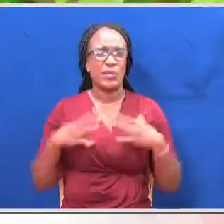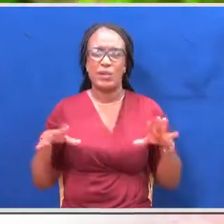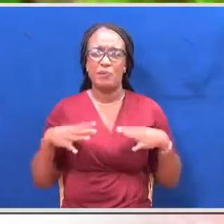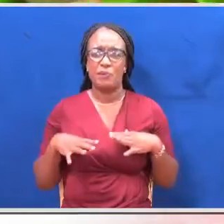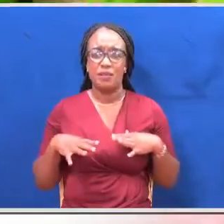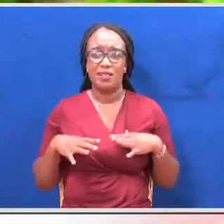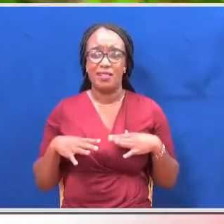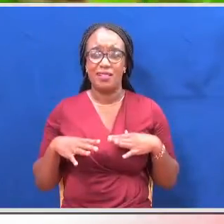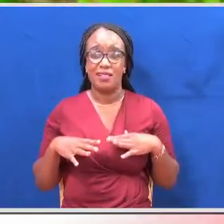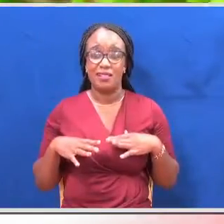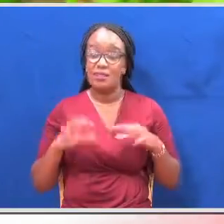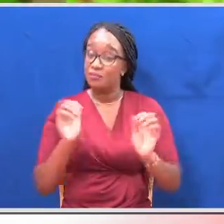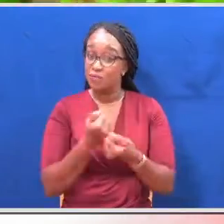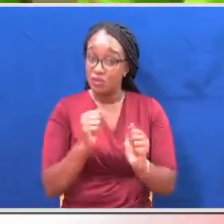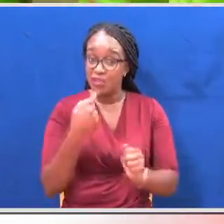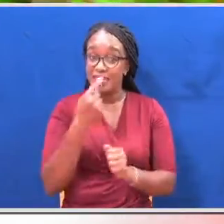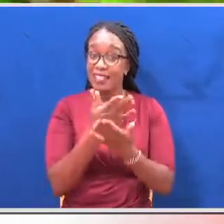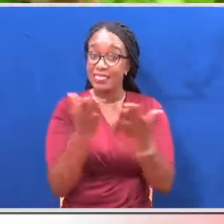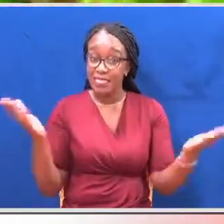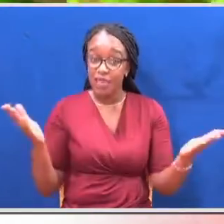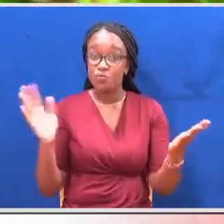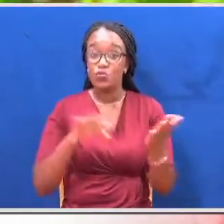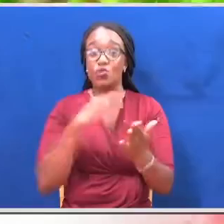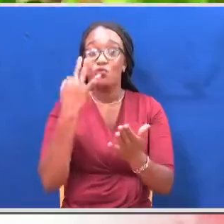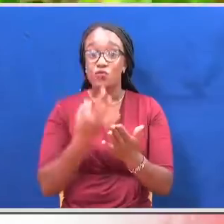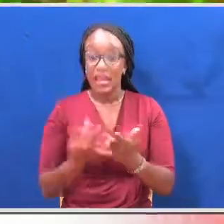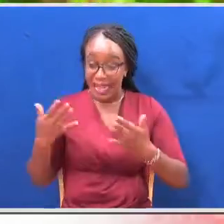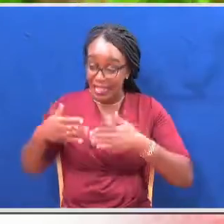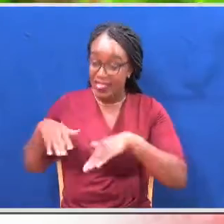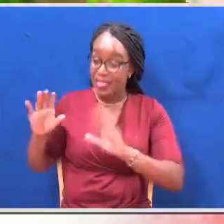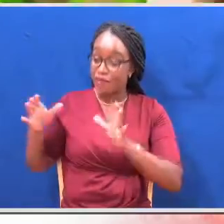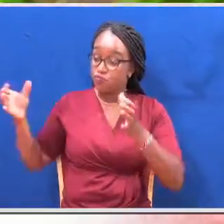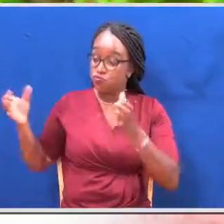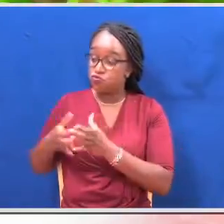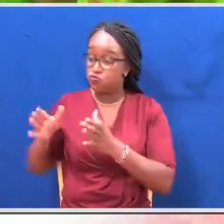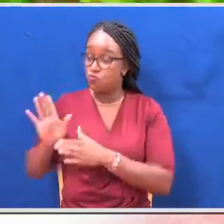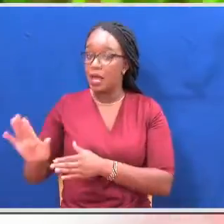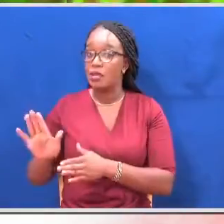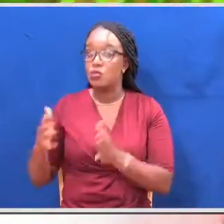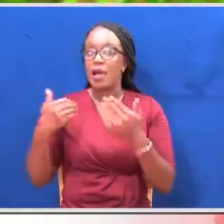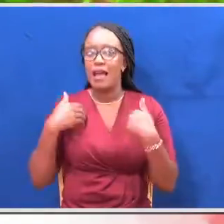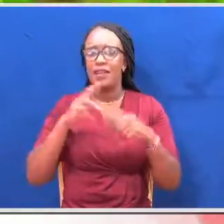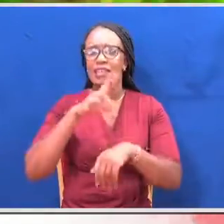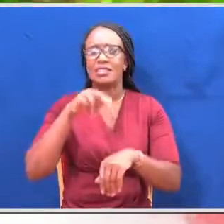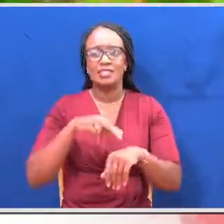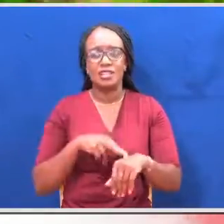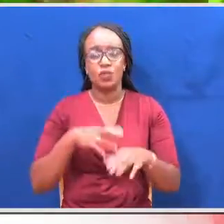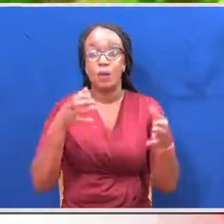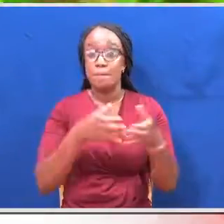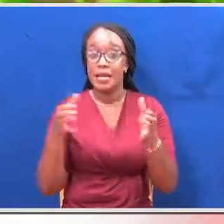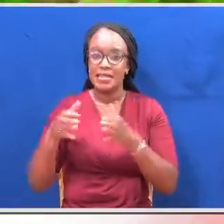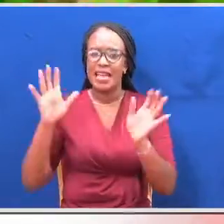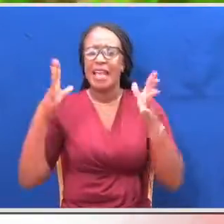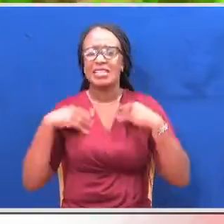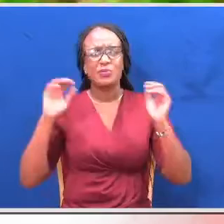unaweza kumuambia mmoja wao ati aache chama yake ya kabila yake awe katika chama ya kitaifa. Hawawezi kukubali, because in